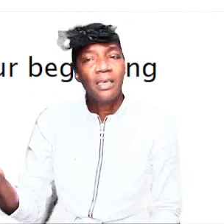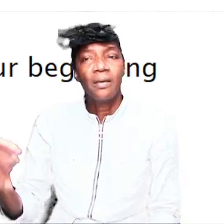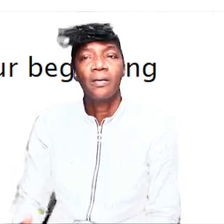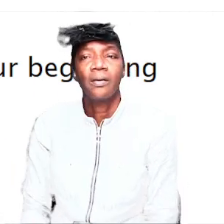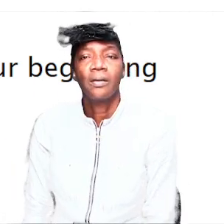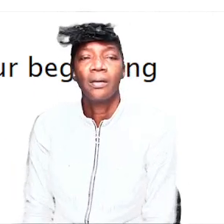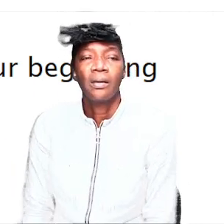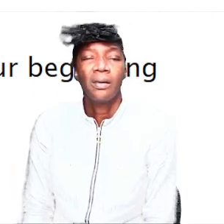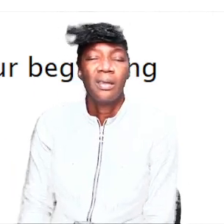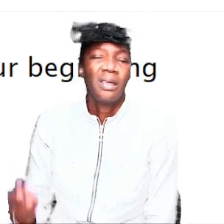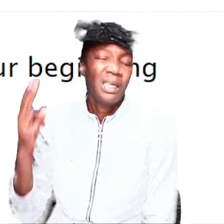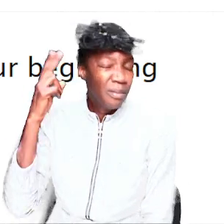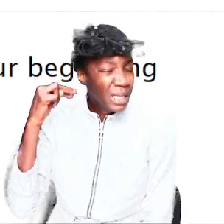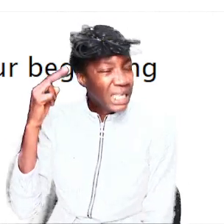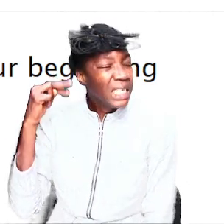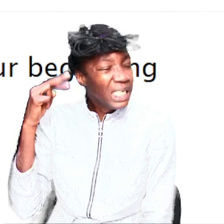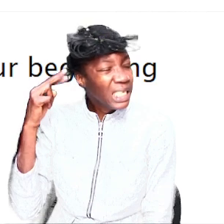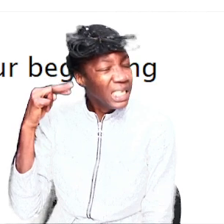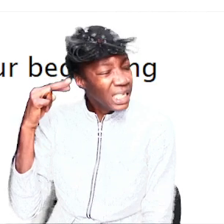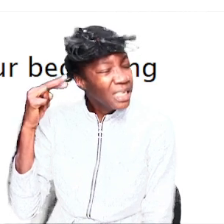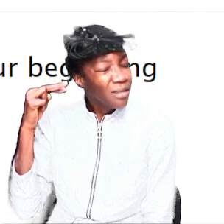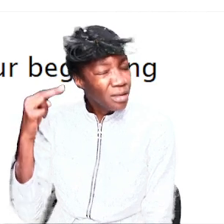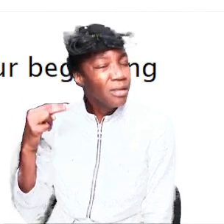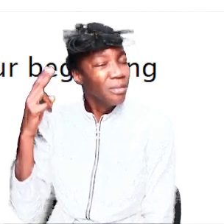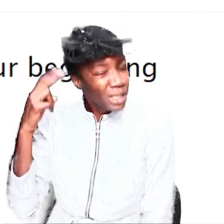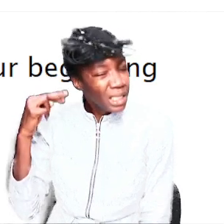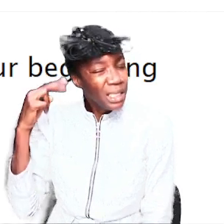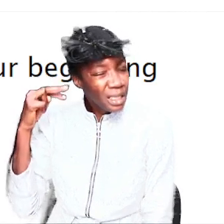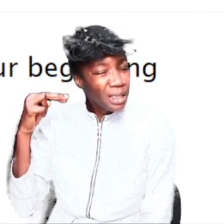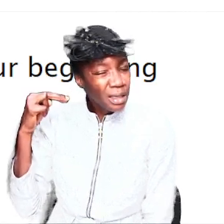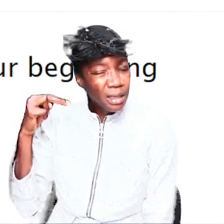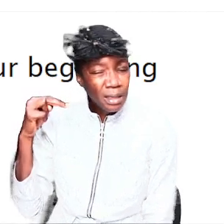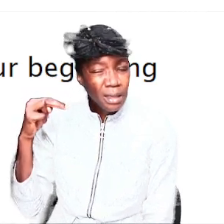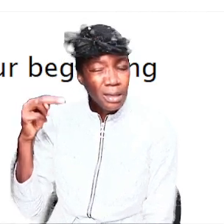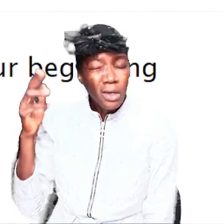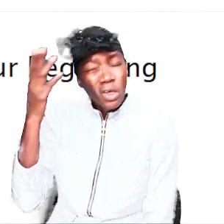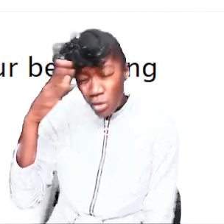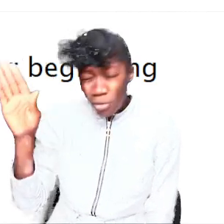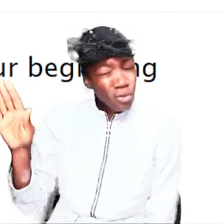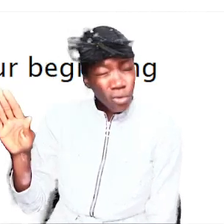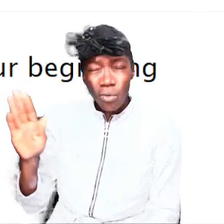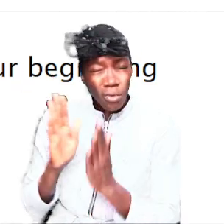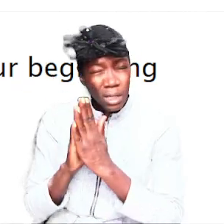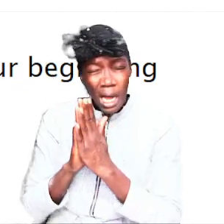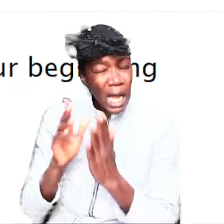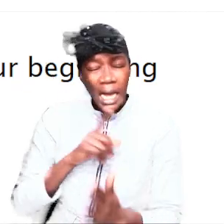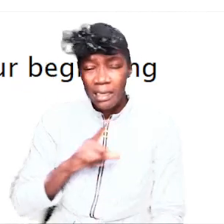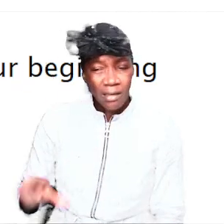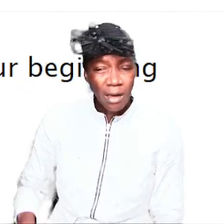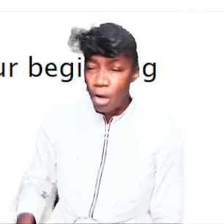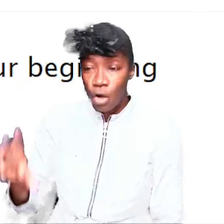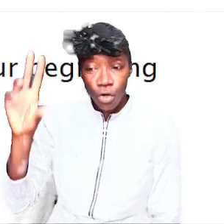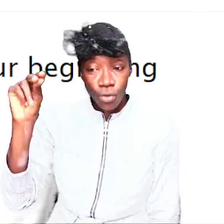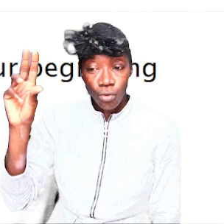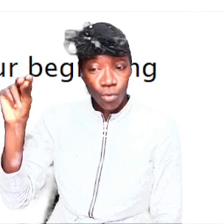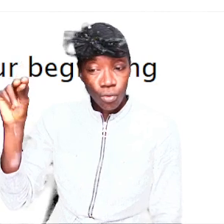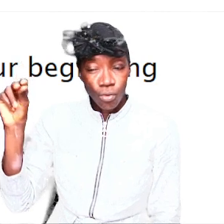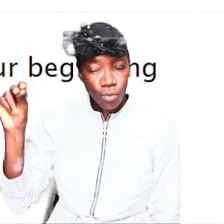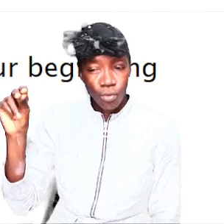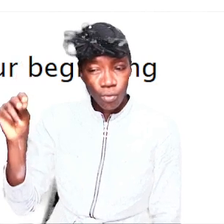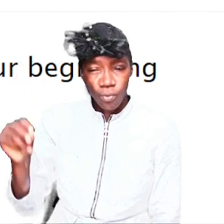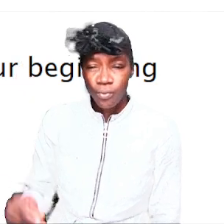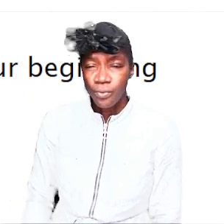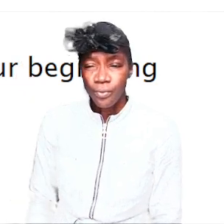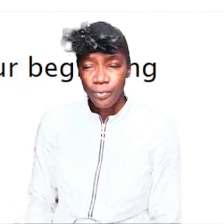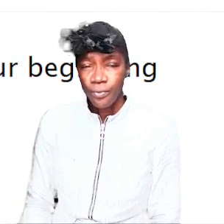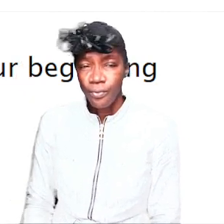here. Hear the rumbling. No bother. I don't want you to inquire of the Lord. I don't want you to inquire of the Lord again. Let